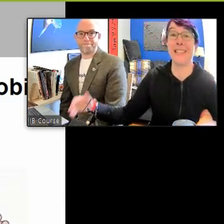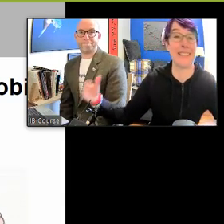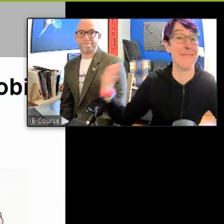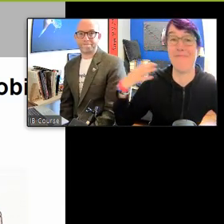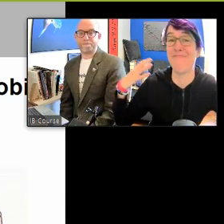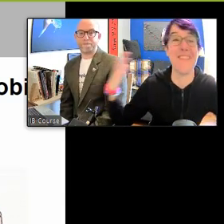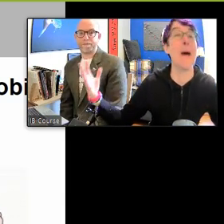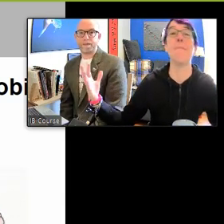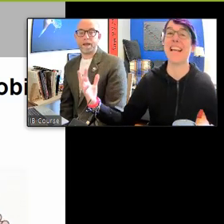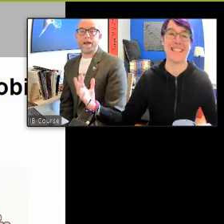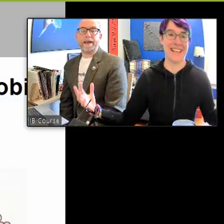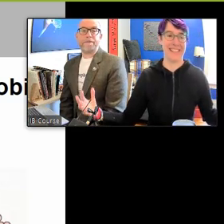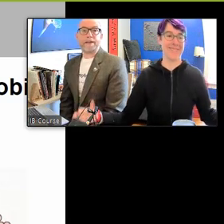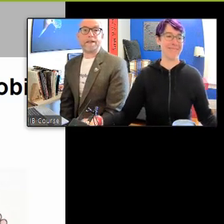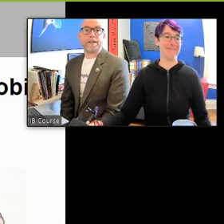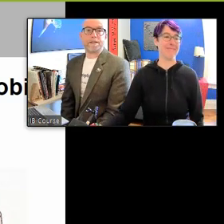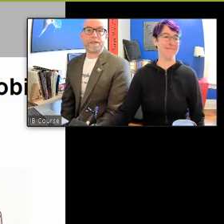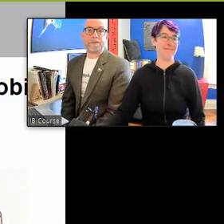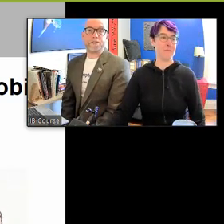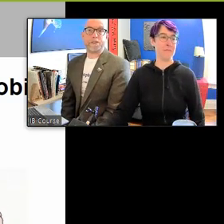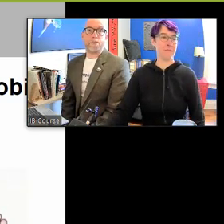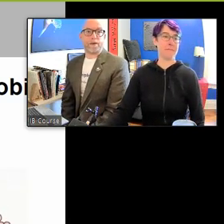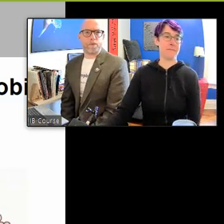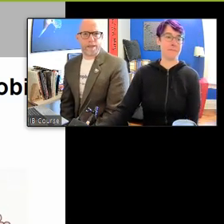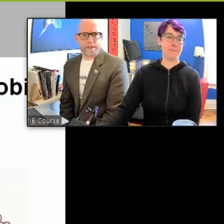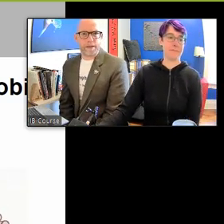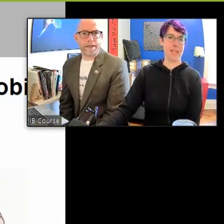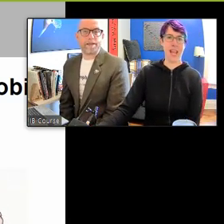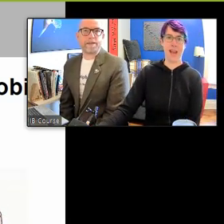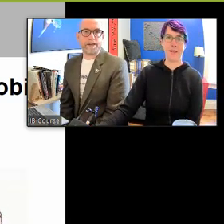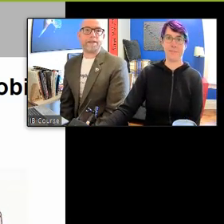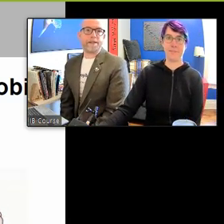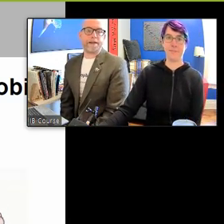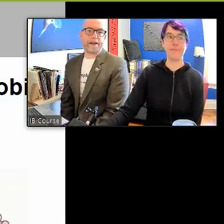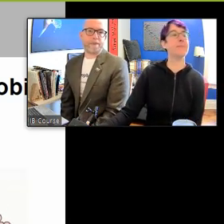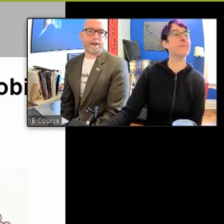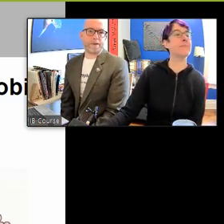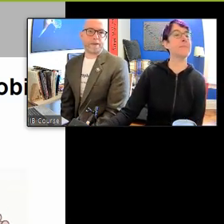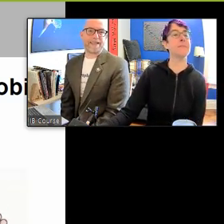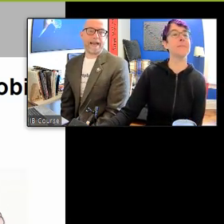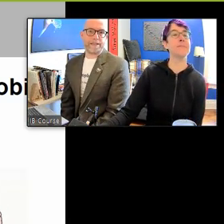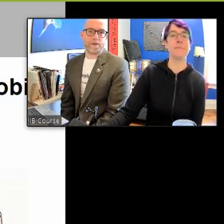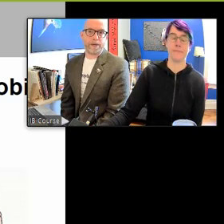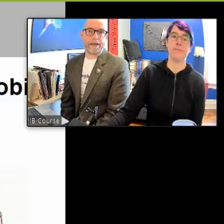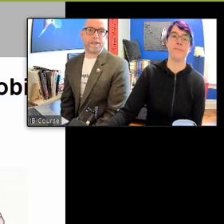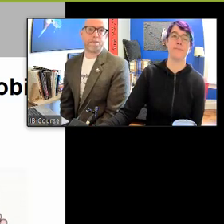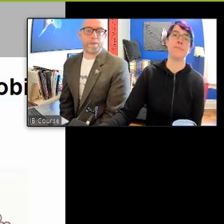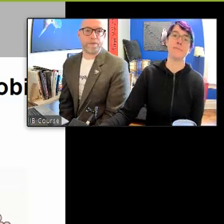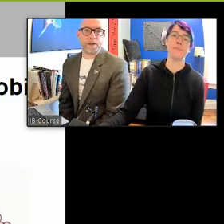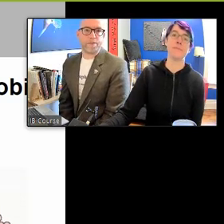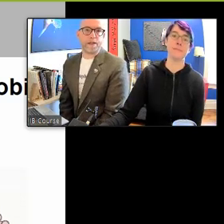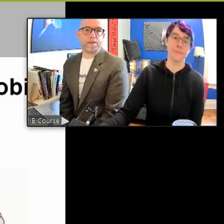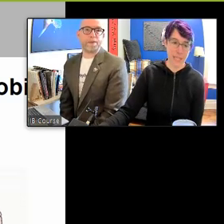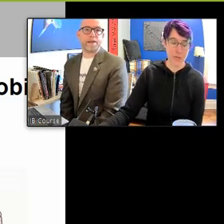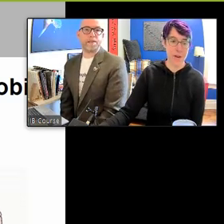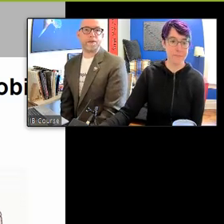is amazing. And in fact, it's even somewhat at risk. The extinct DNA of mammoths is at risk as the